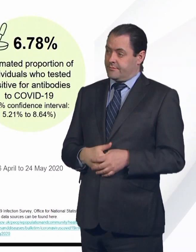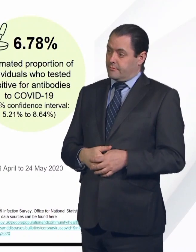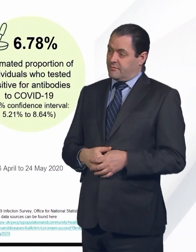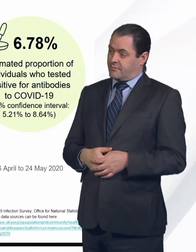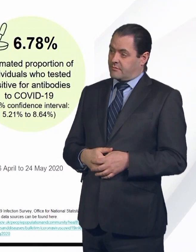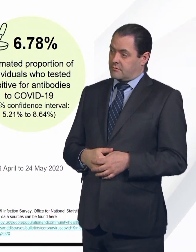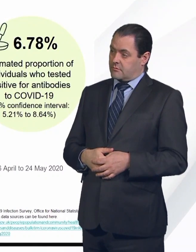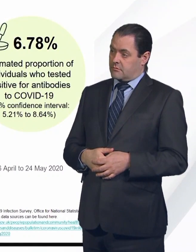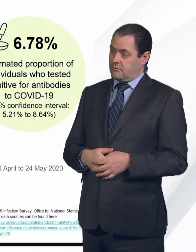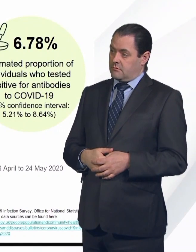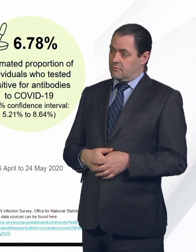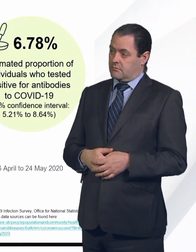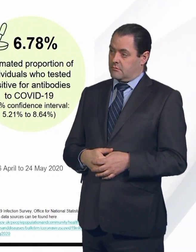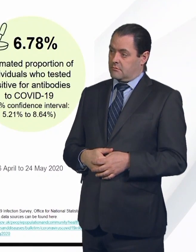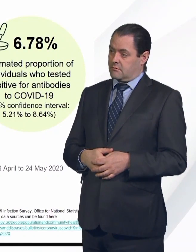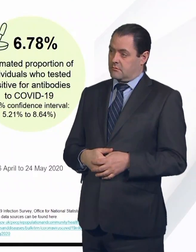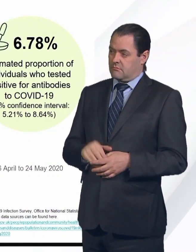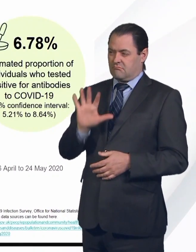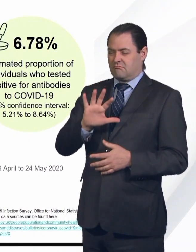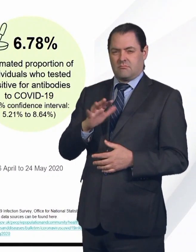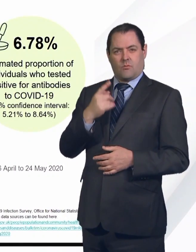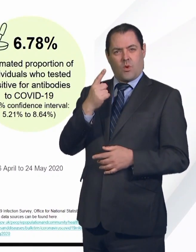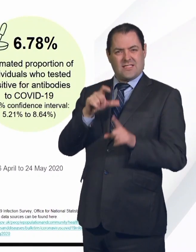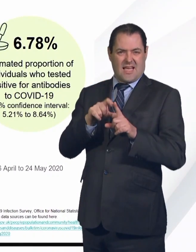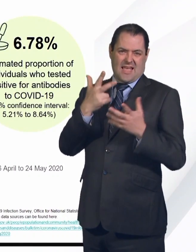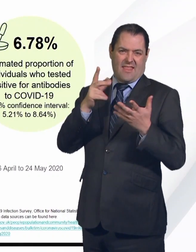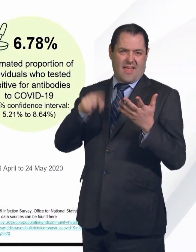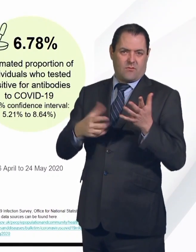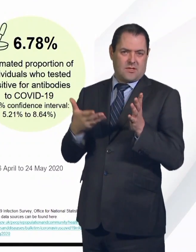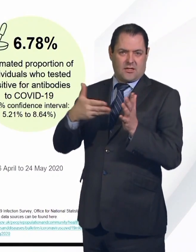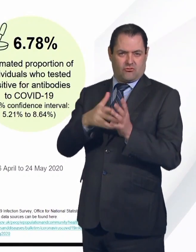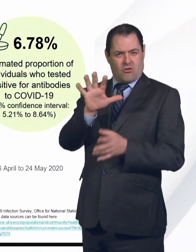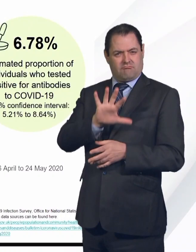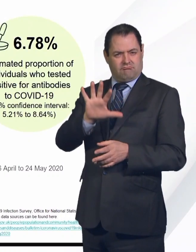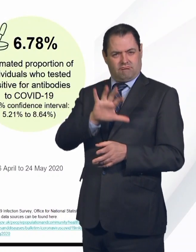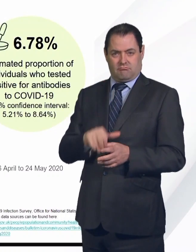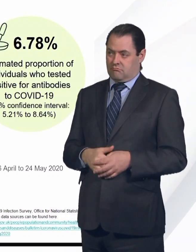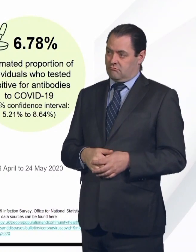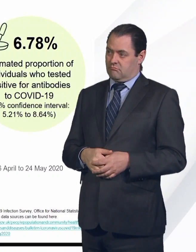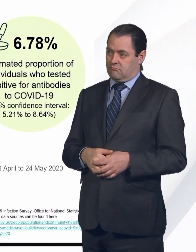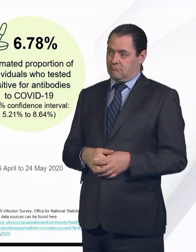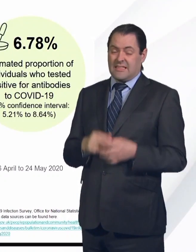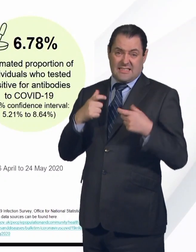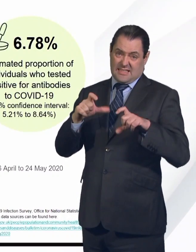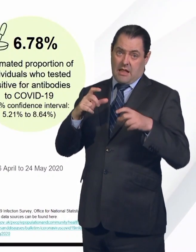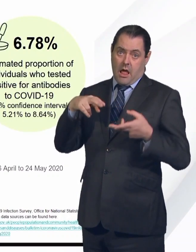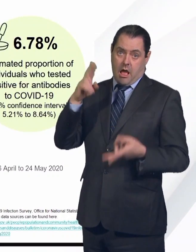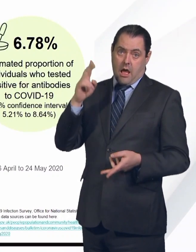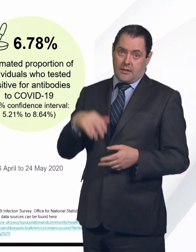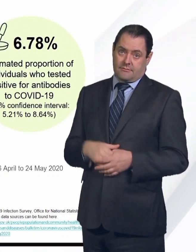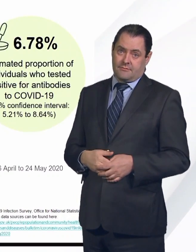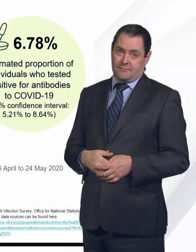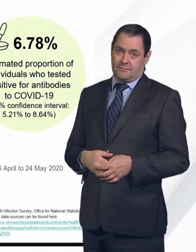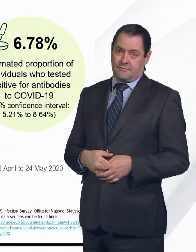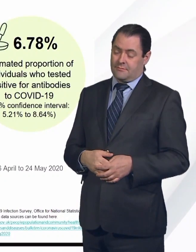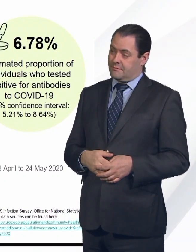so thousand per day. That is not a low number. So it's worth